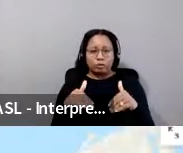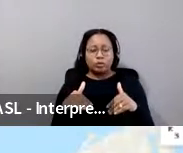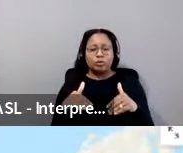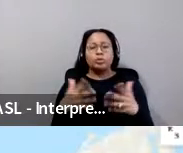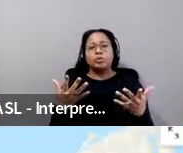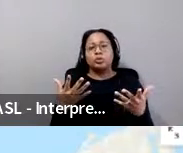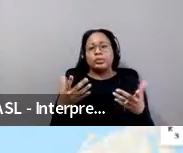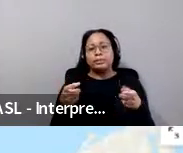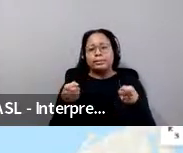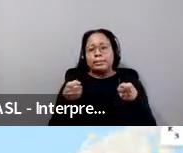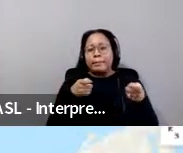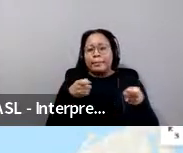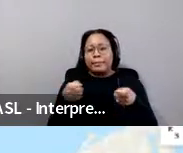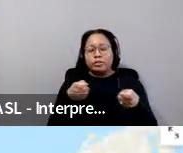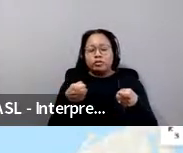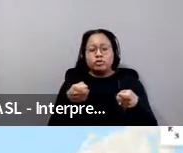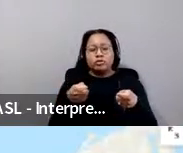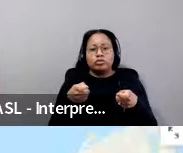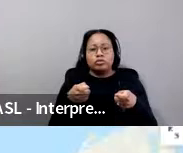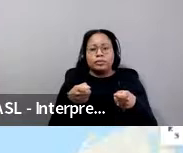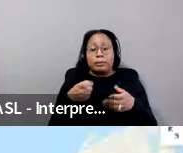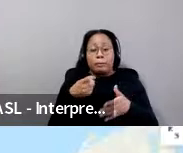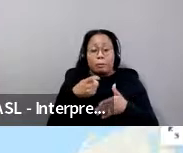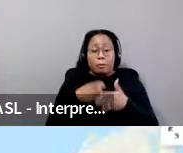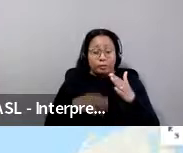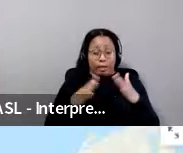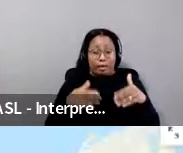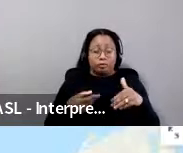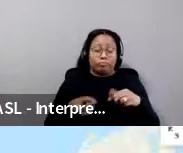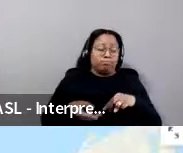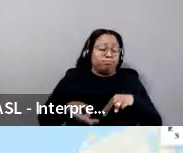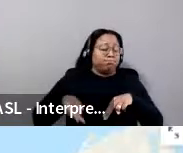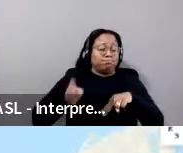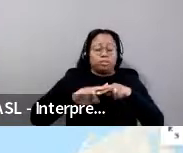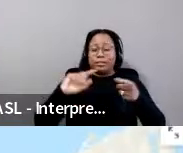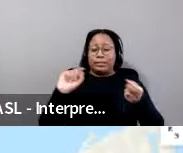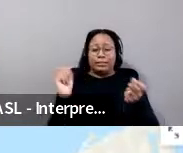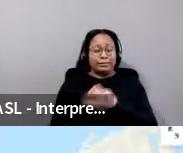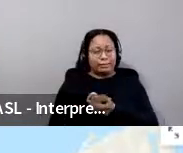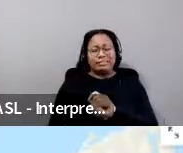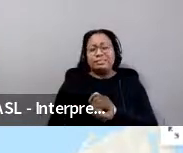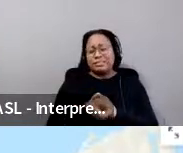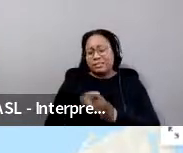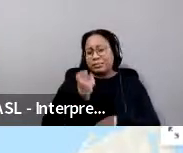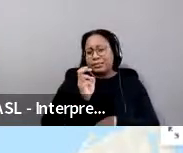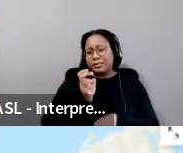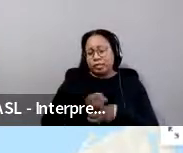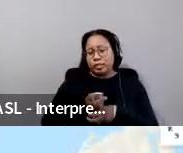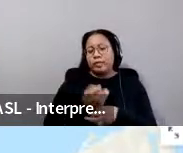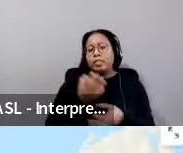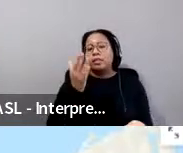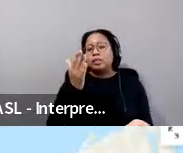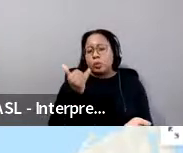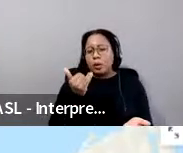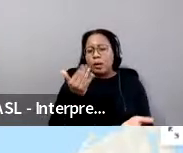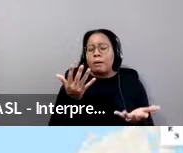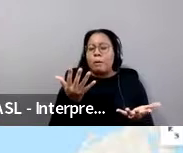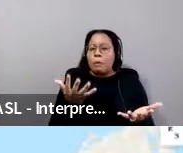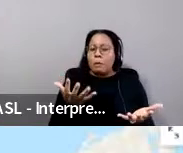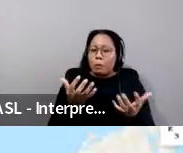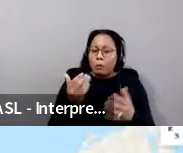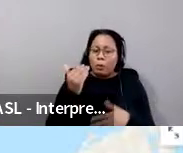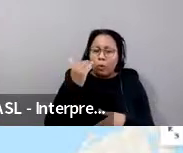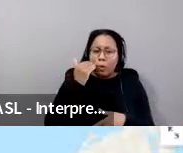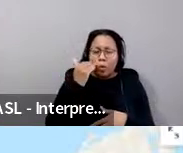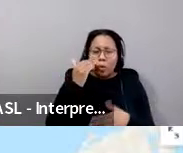housing prices, which is why we wanted to look at how neighborhoods compare in the increase in housing